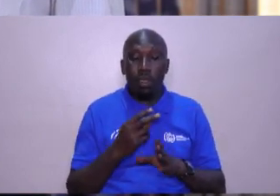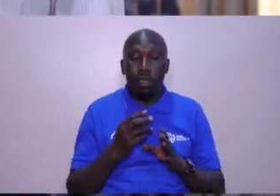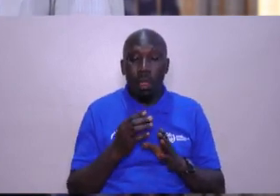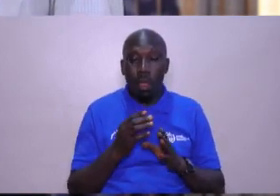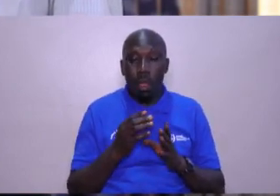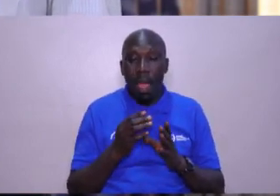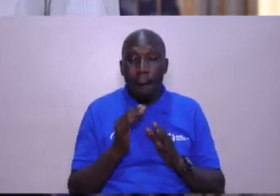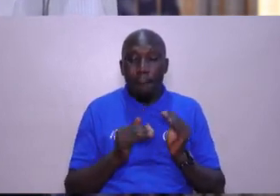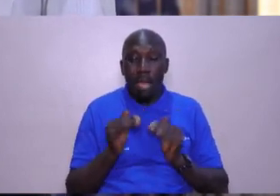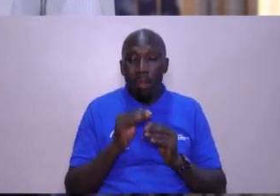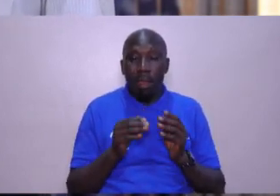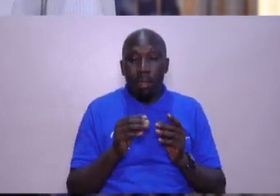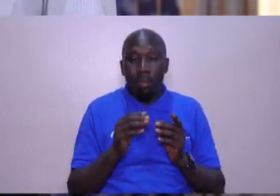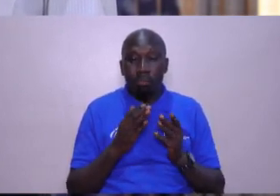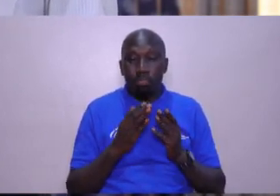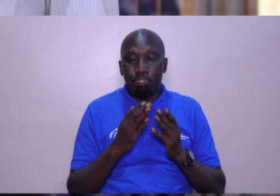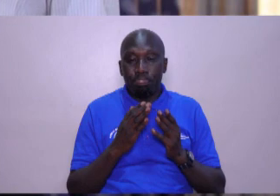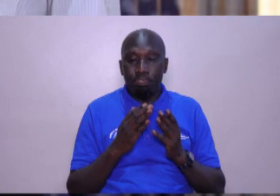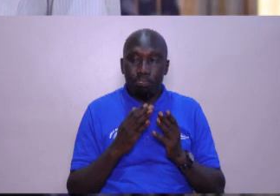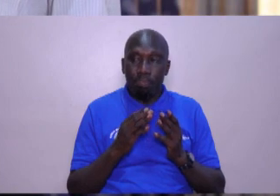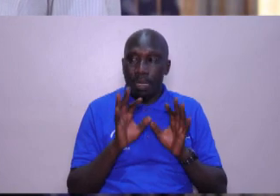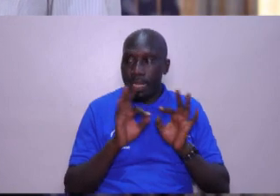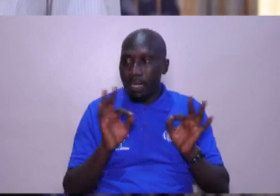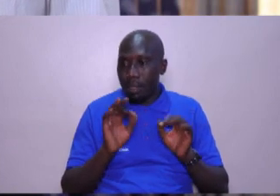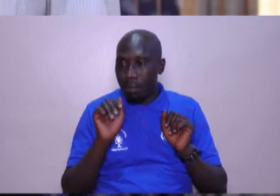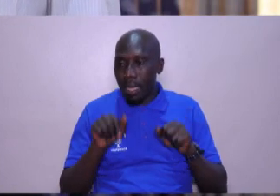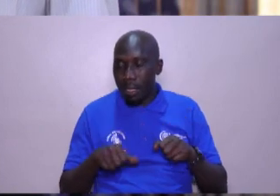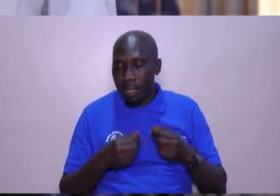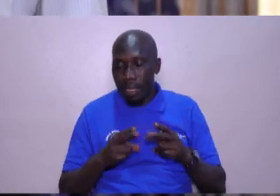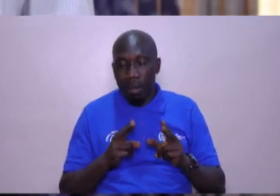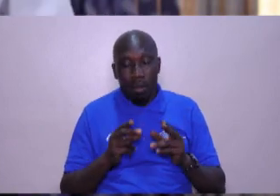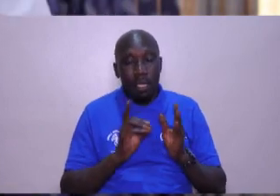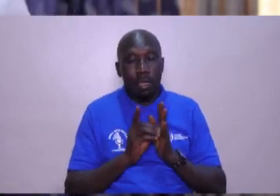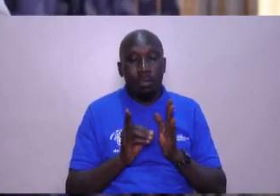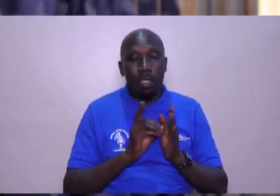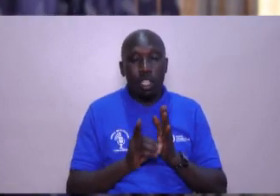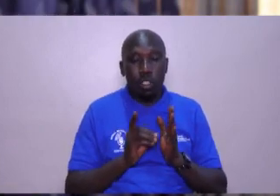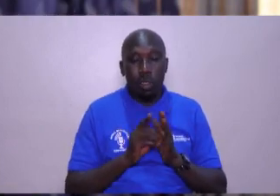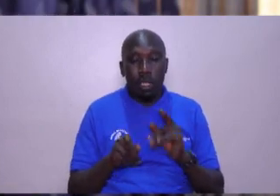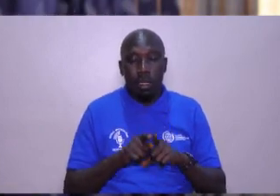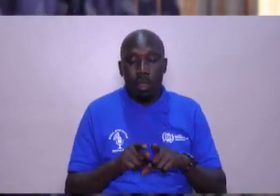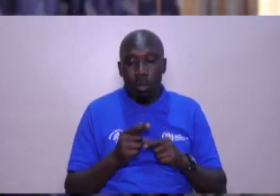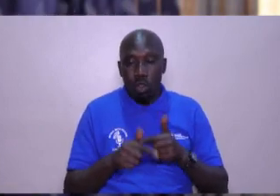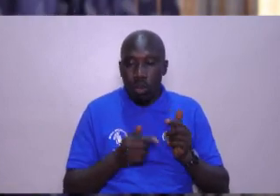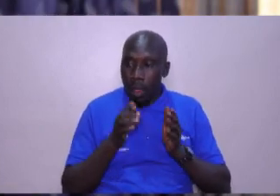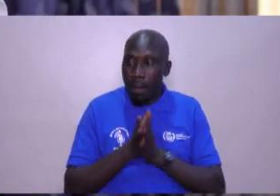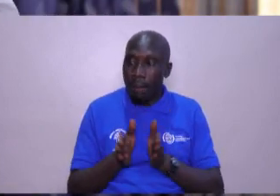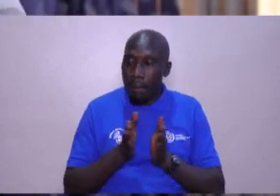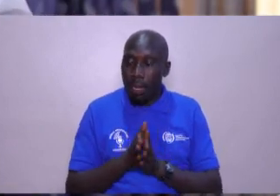text, it could start from the definition and go into explaining. Okay? Right?